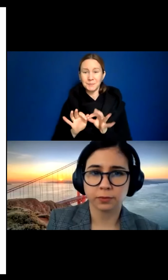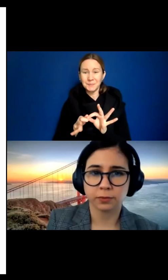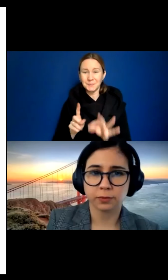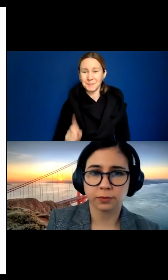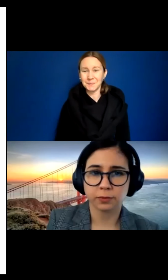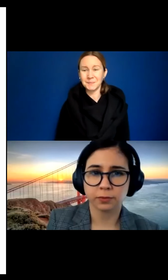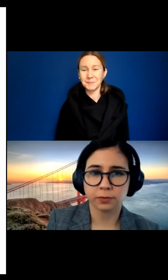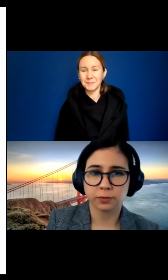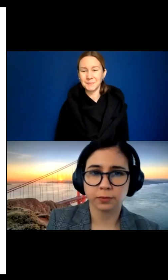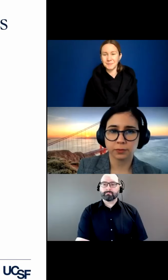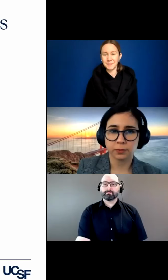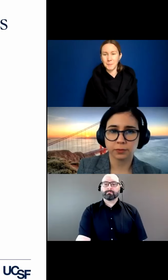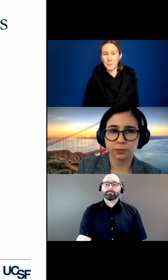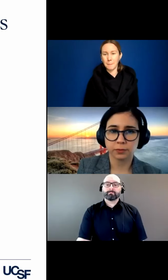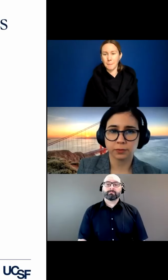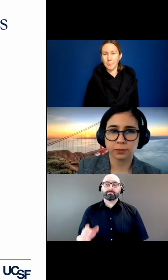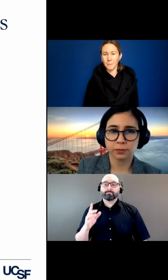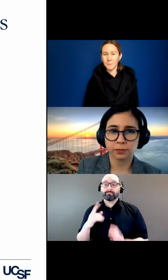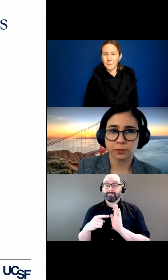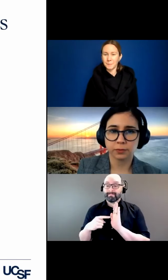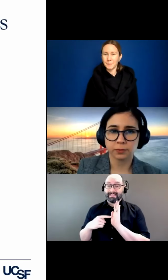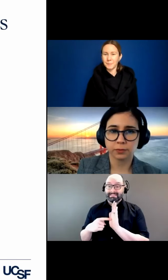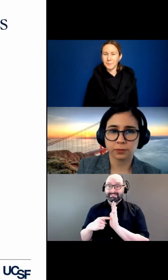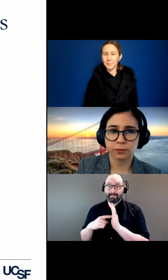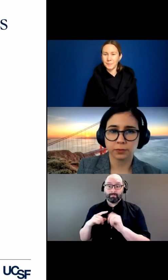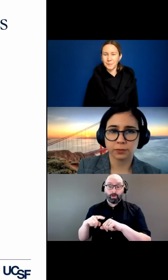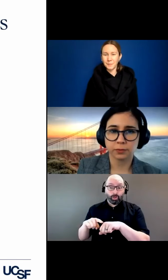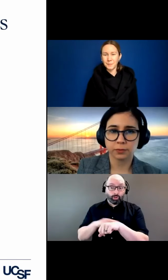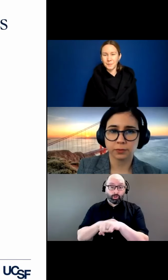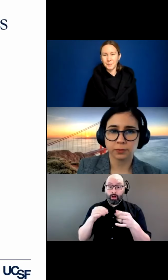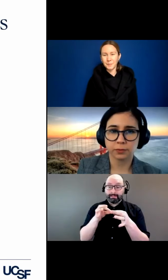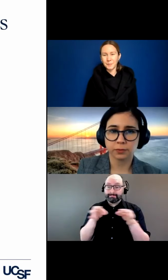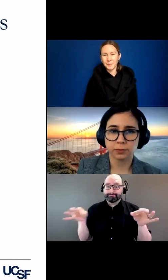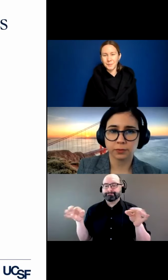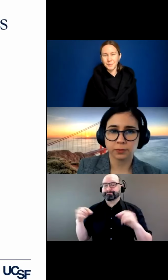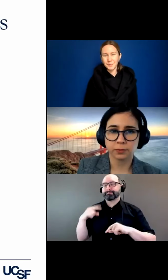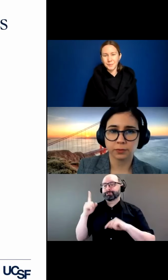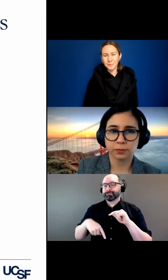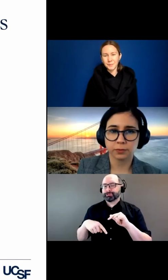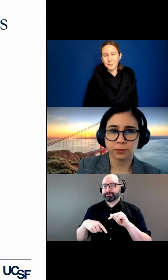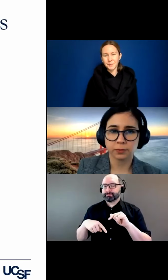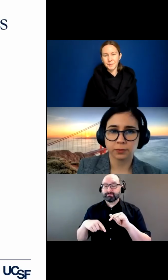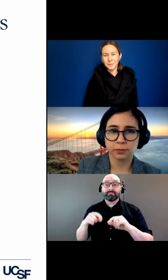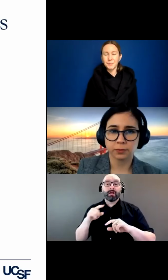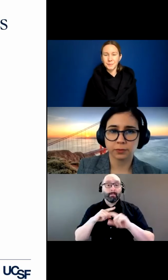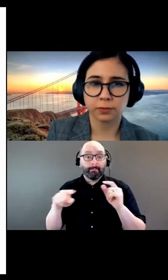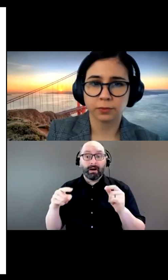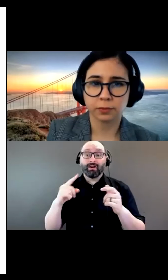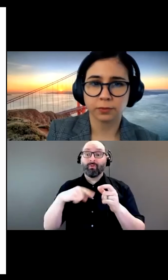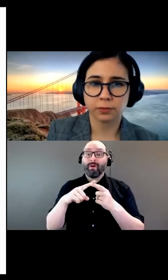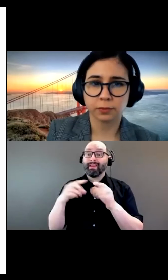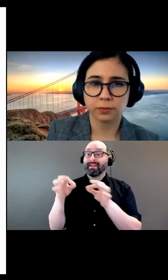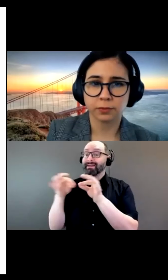do the long sentence or couldn't repeat it, but a shorter sentence he was able to, you know, hear it and then repeat it